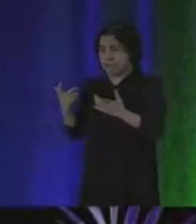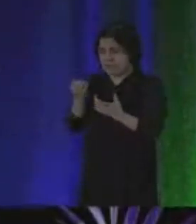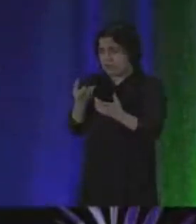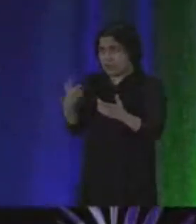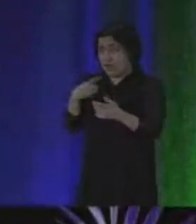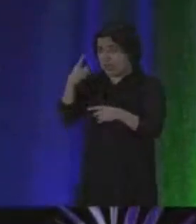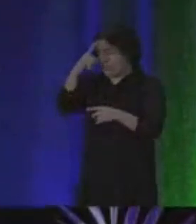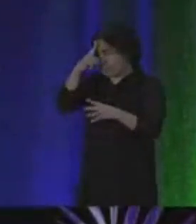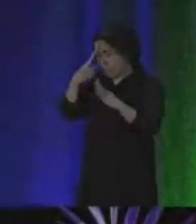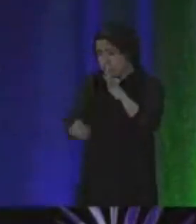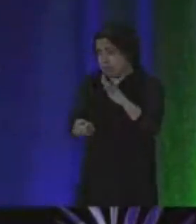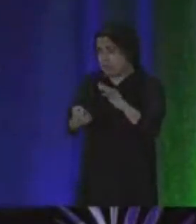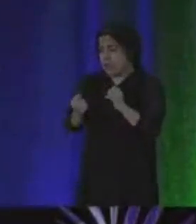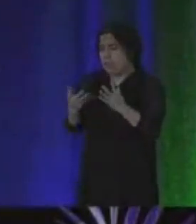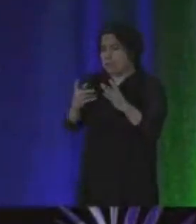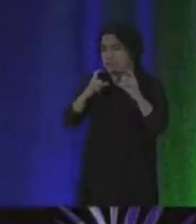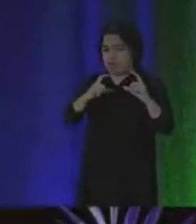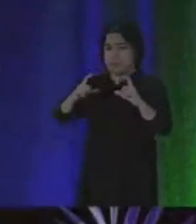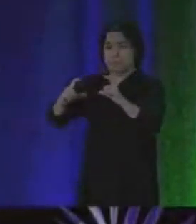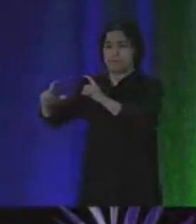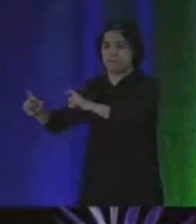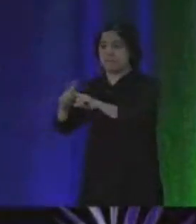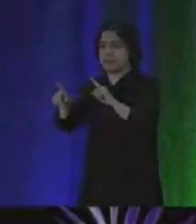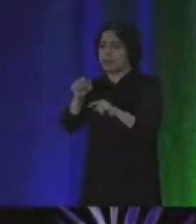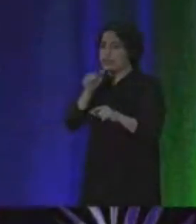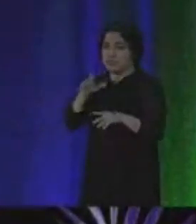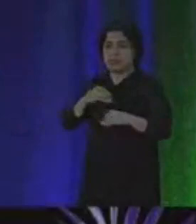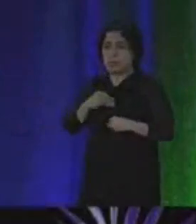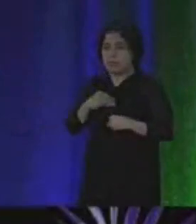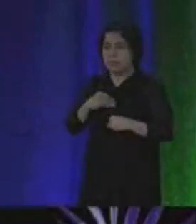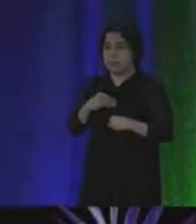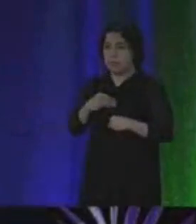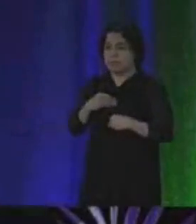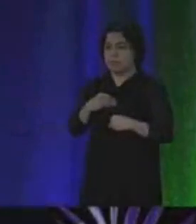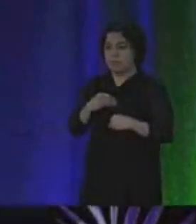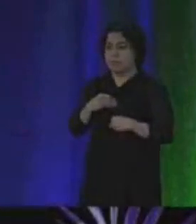you how many frames, but it's several frames, and it's unacceptable. You don't want that.